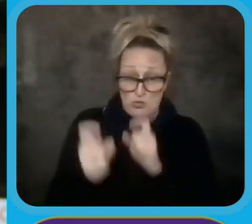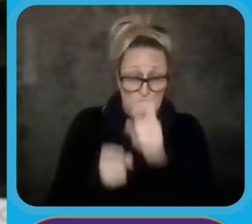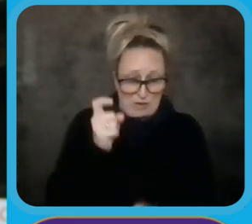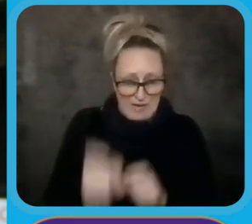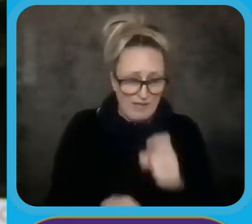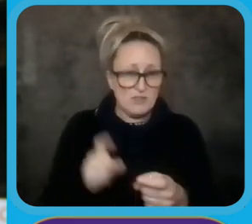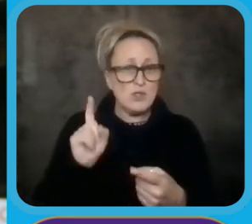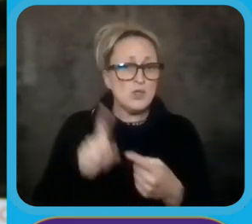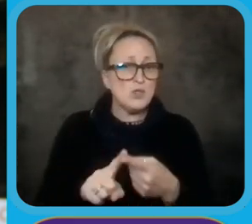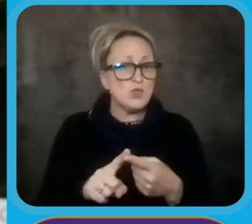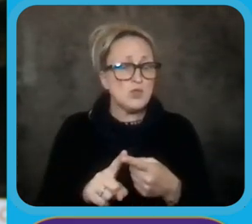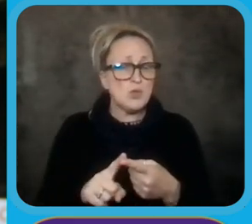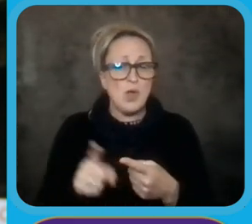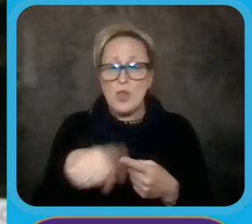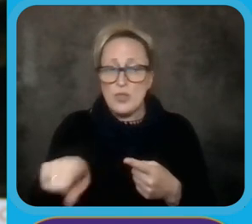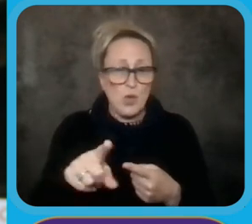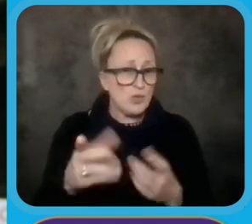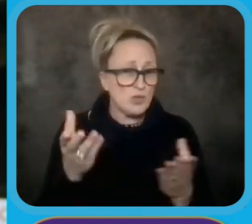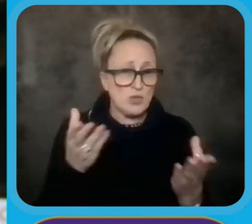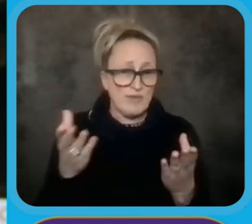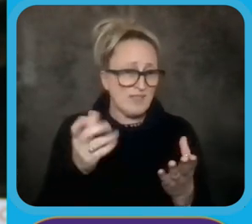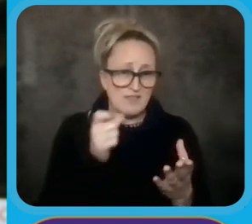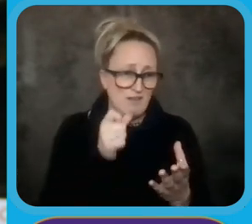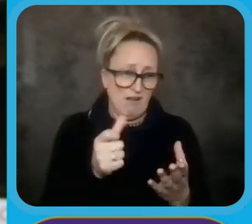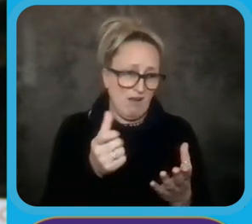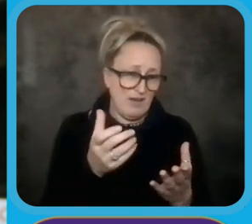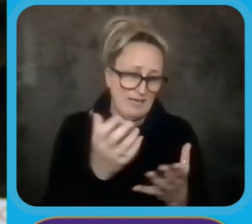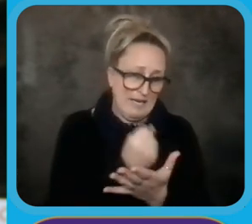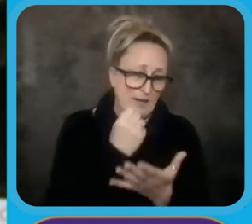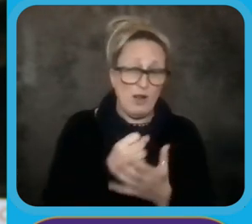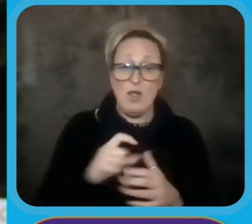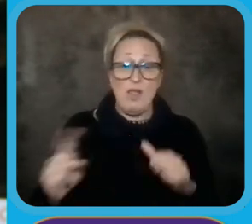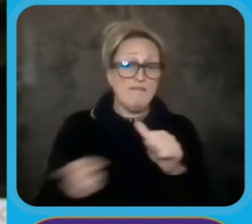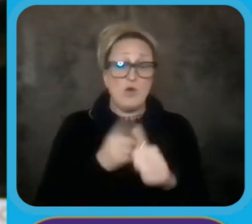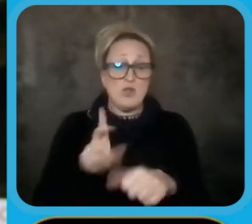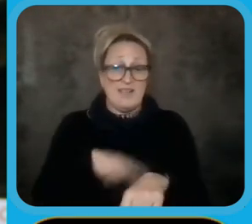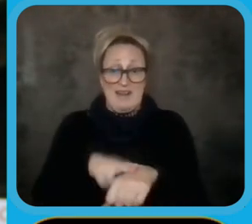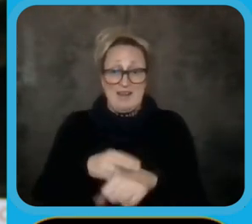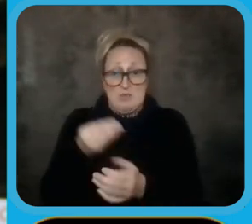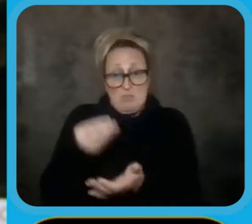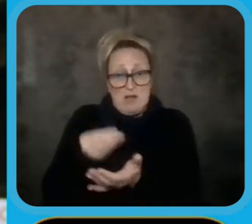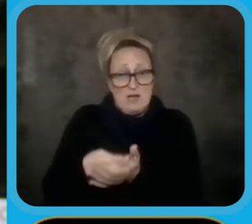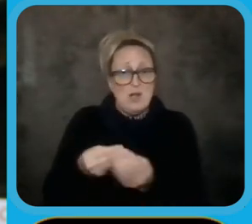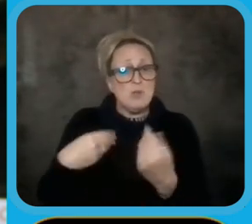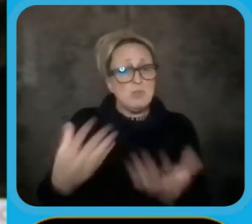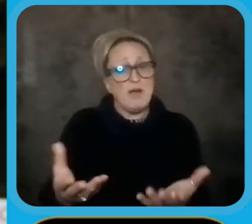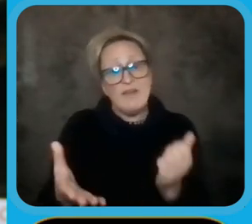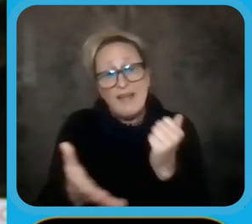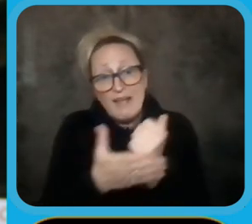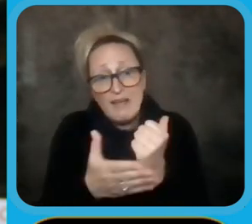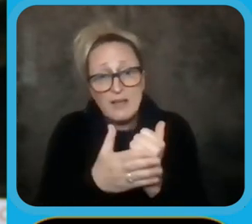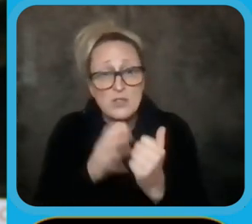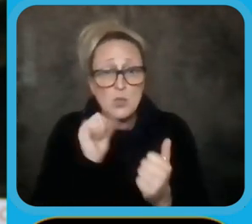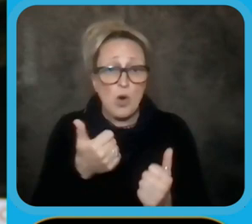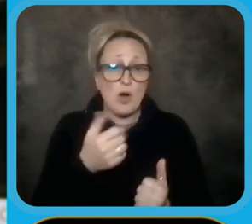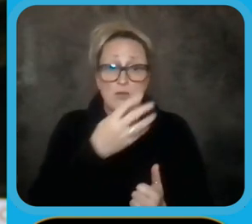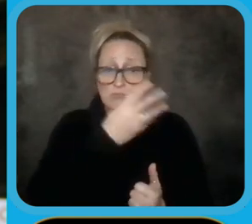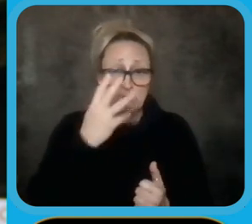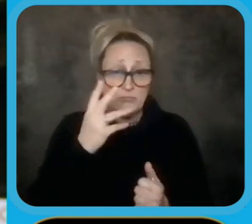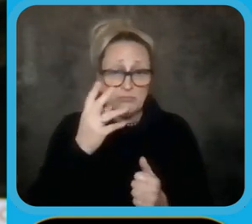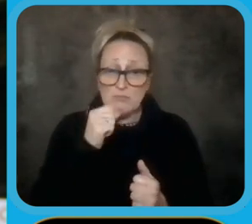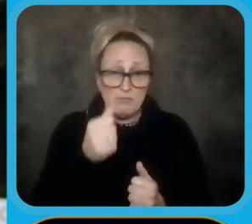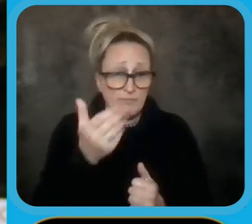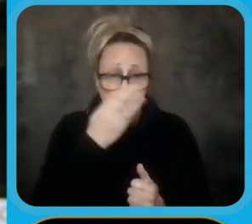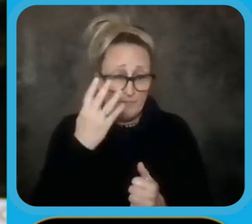to underserved communities. We built the first in the nation fund to provide aid to our undocumented community.